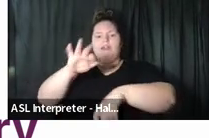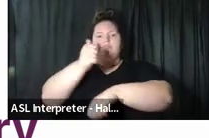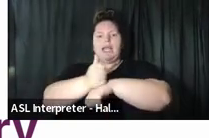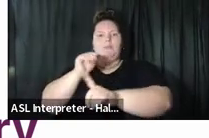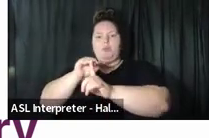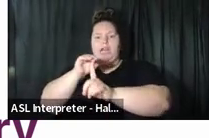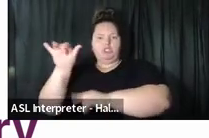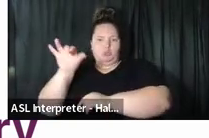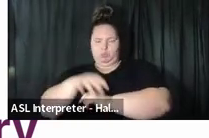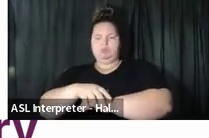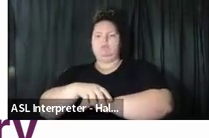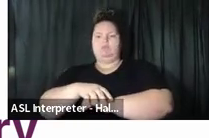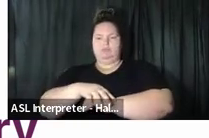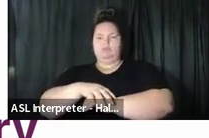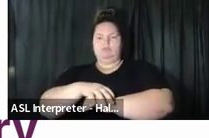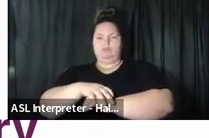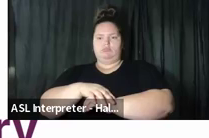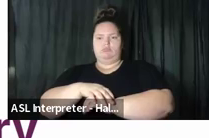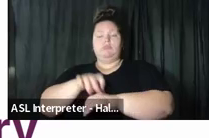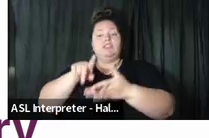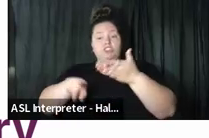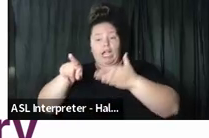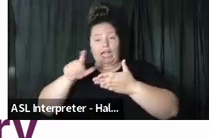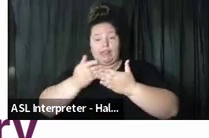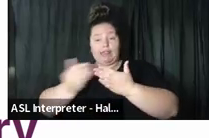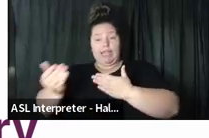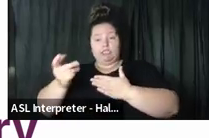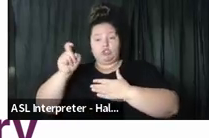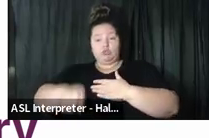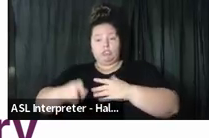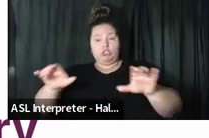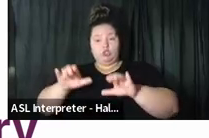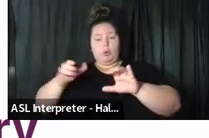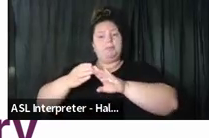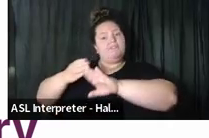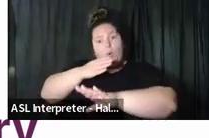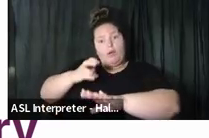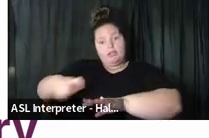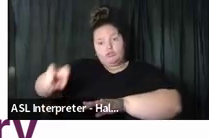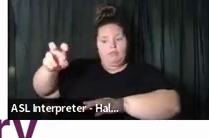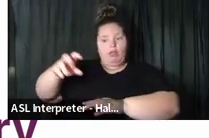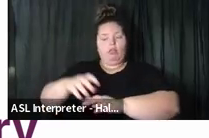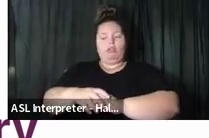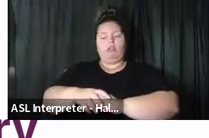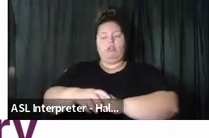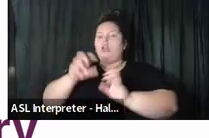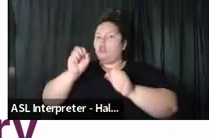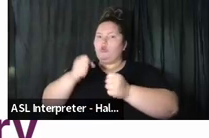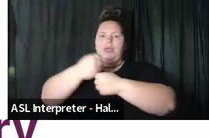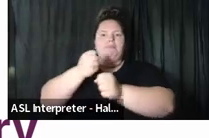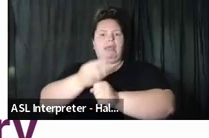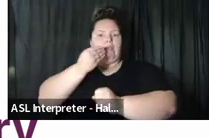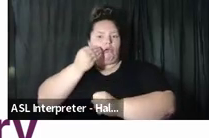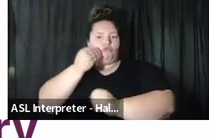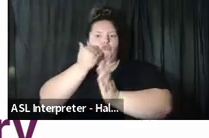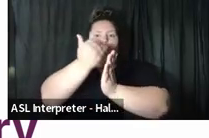and checking out things that you need to do before you travel. You could put, just like you can make a grocery list, you can make a packing